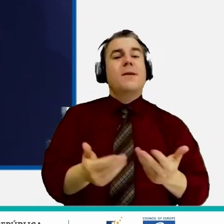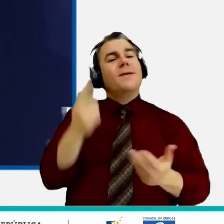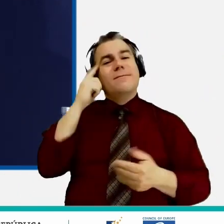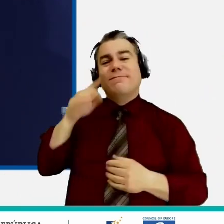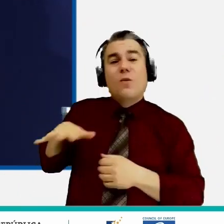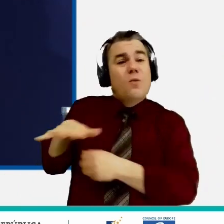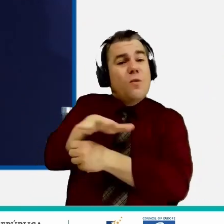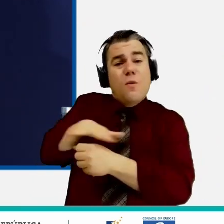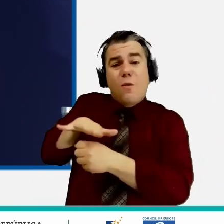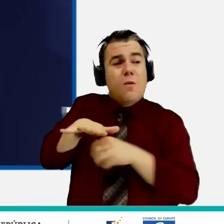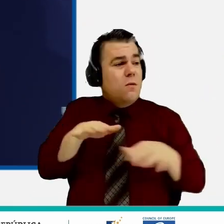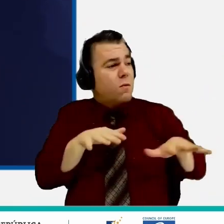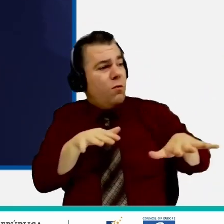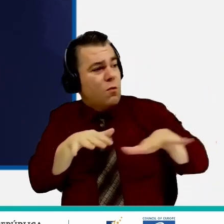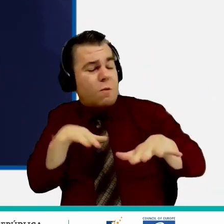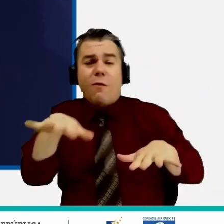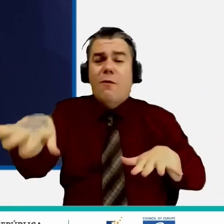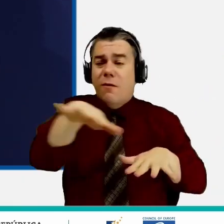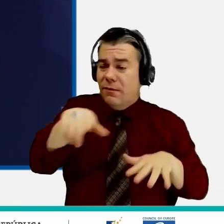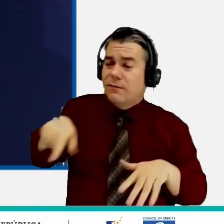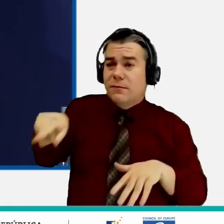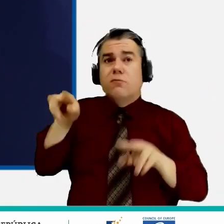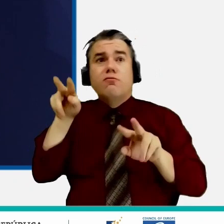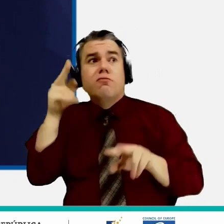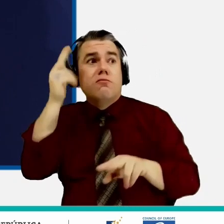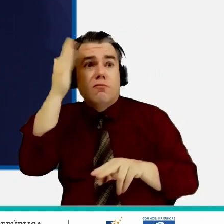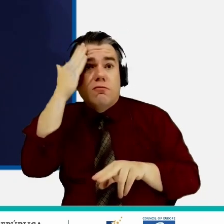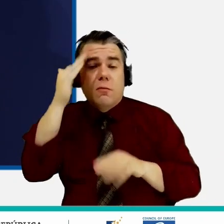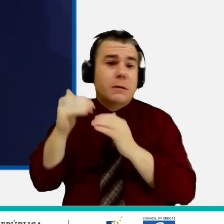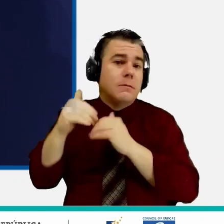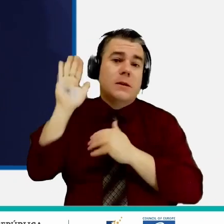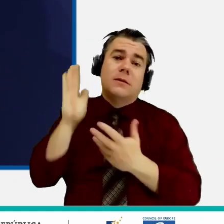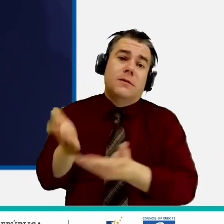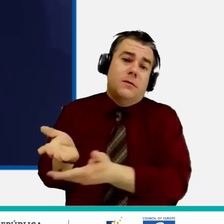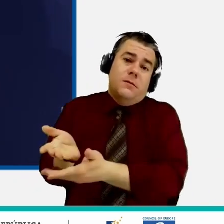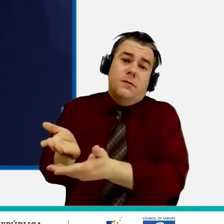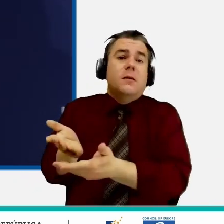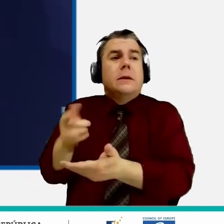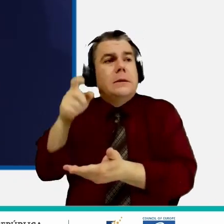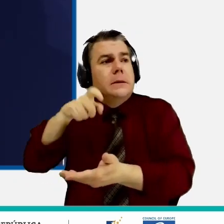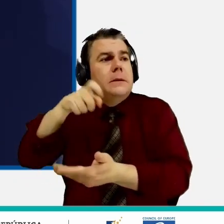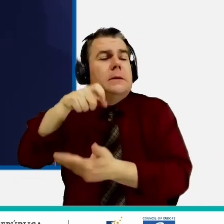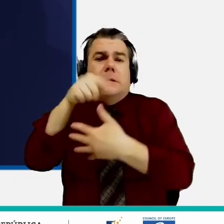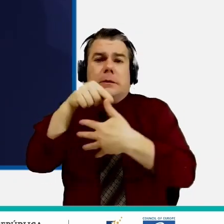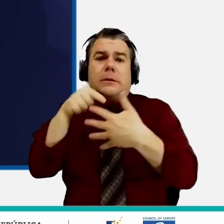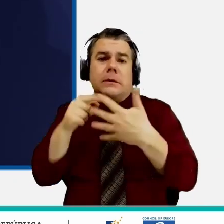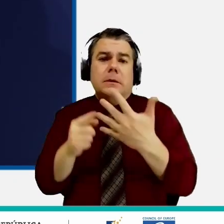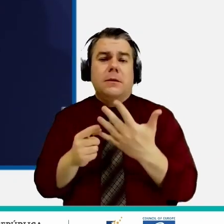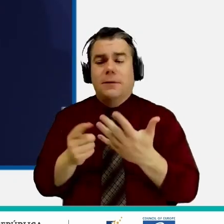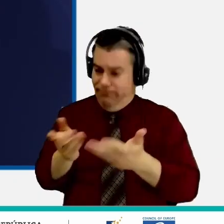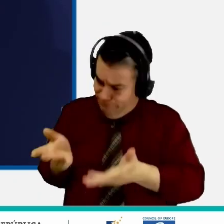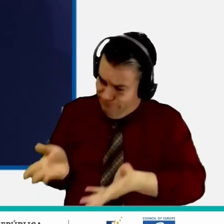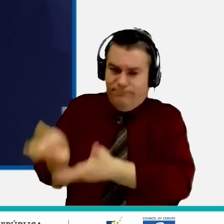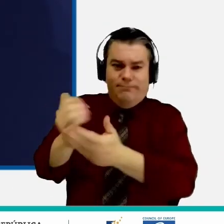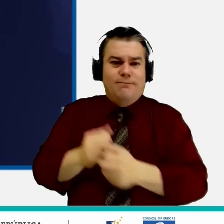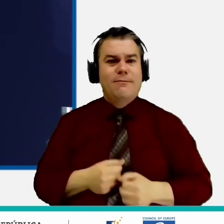need. So empowering that level is important. And I think also what we see now with all the crises,